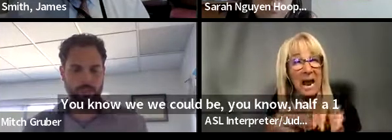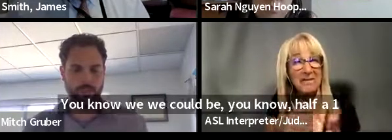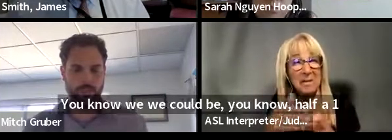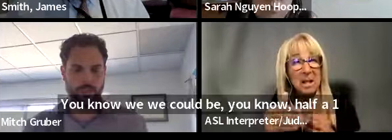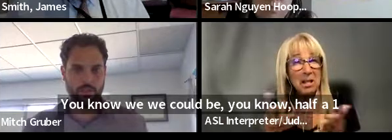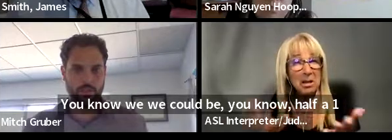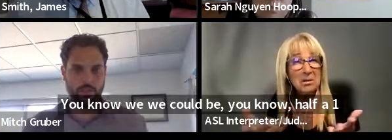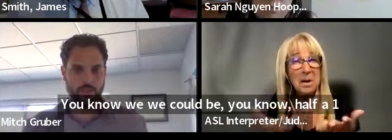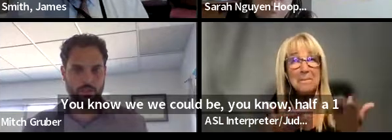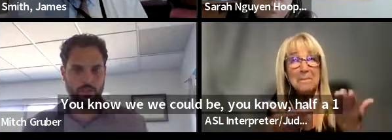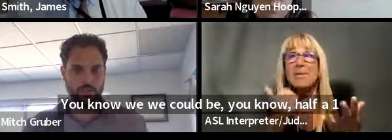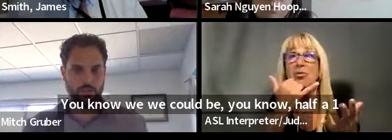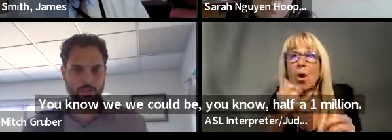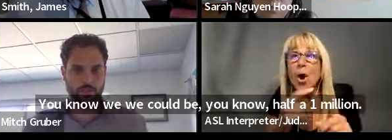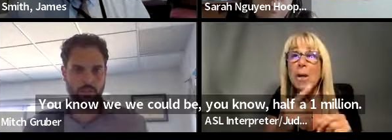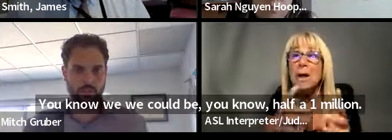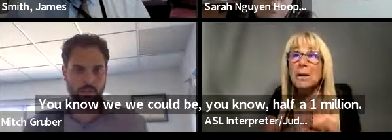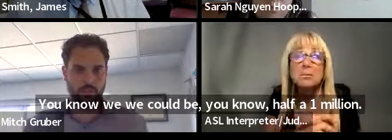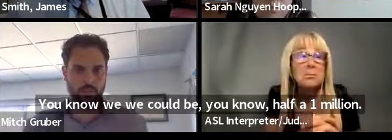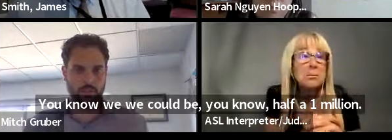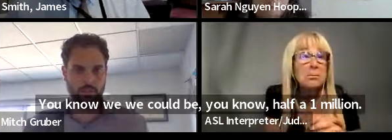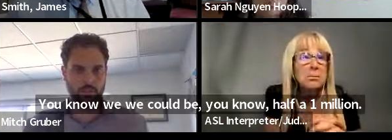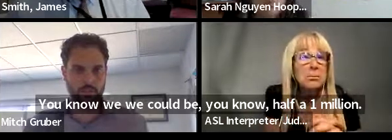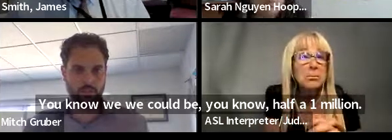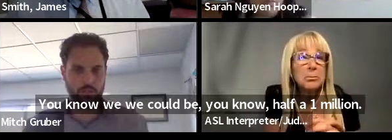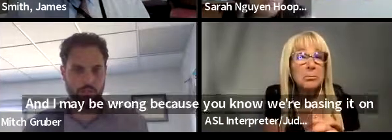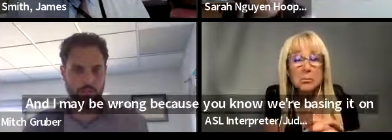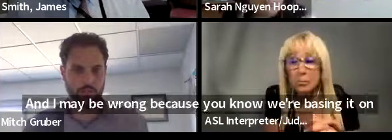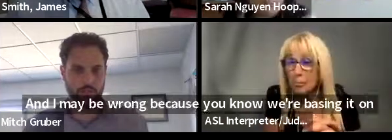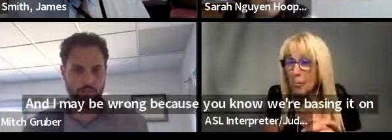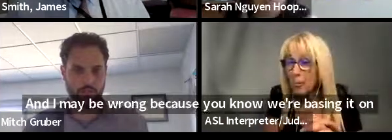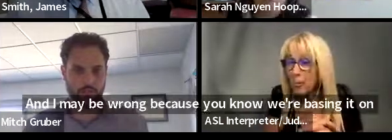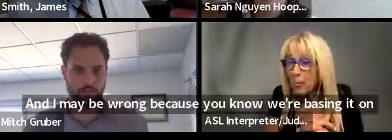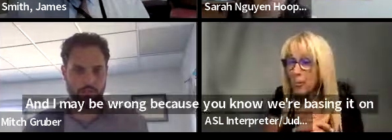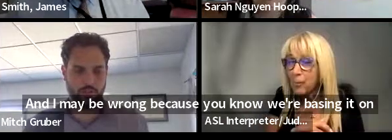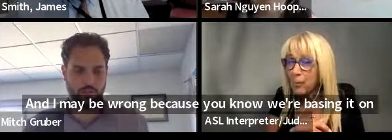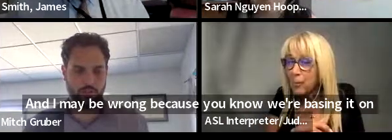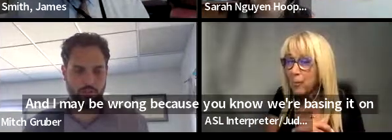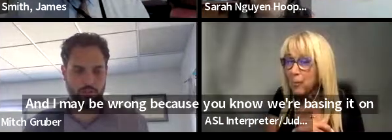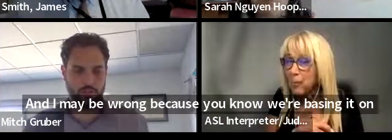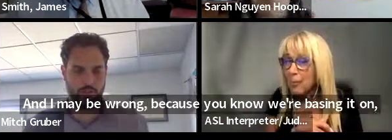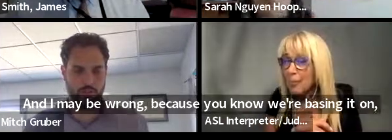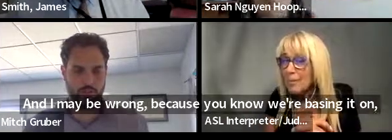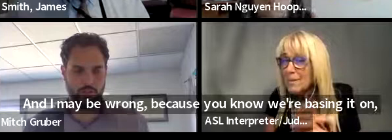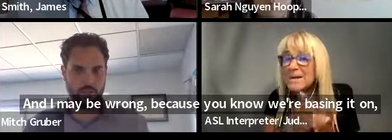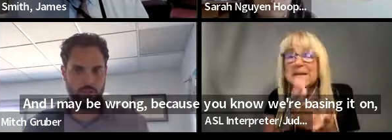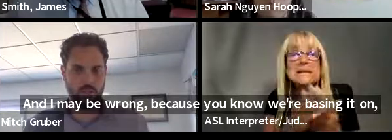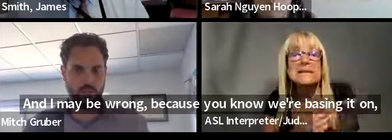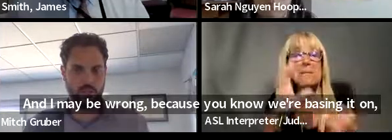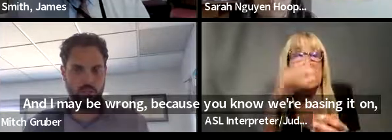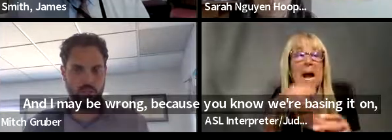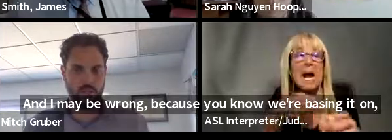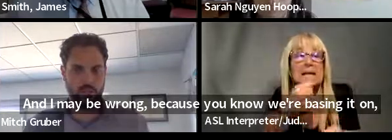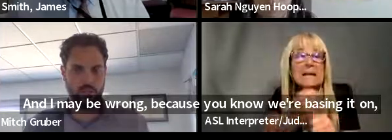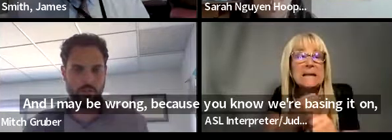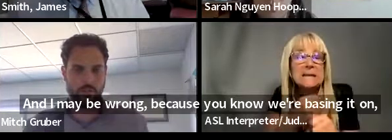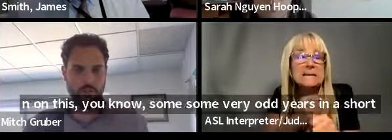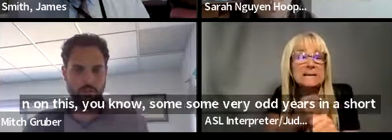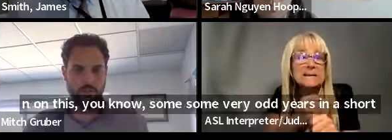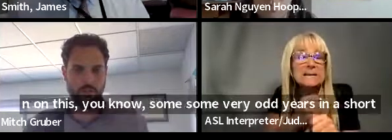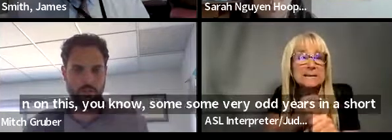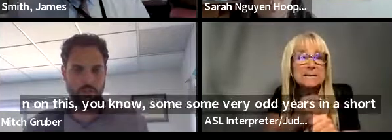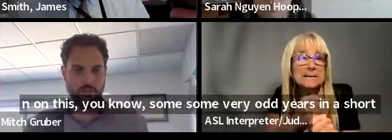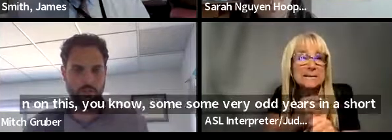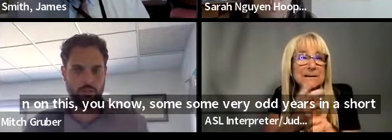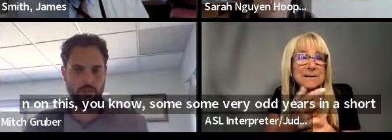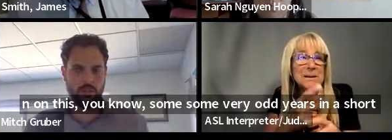because you know, we're basing it on this, you know, some very odd years in a short amount of time that we've had it. But to answer